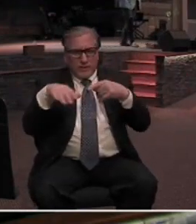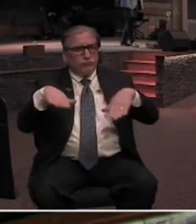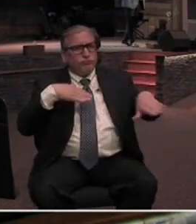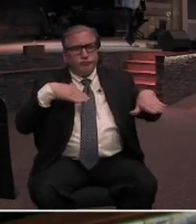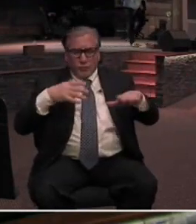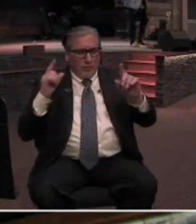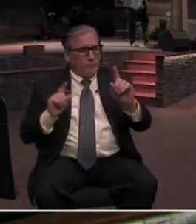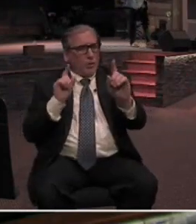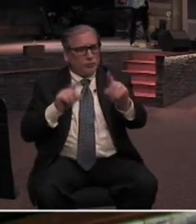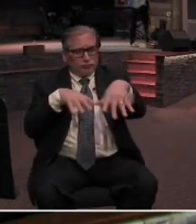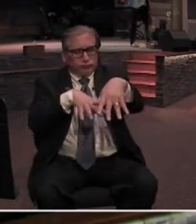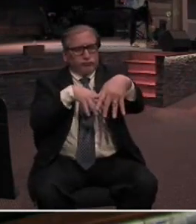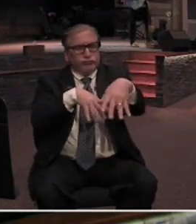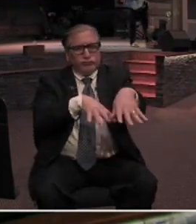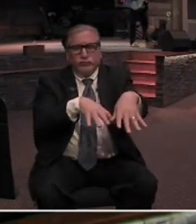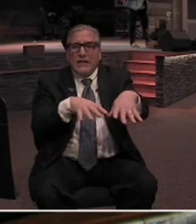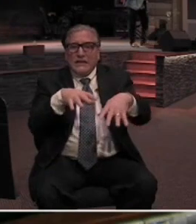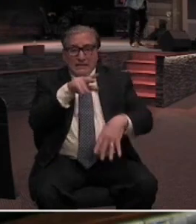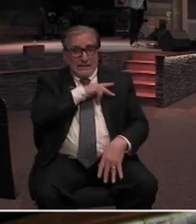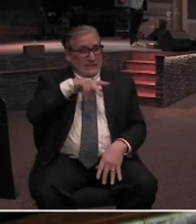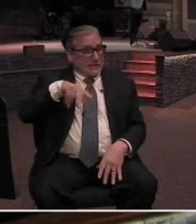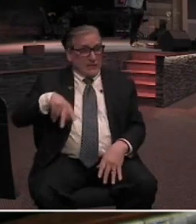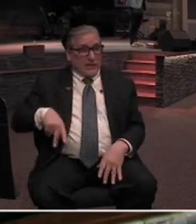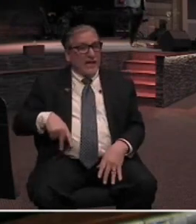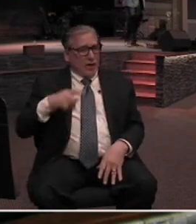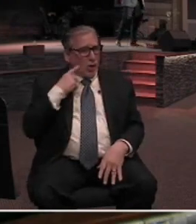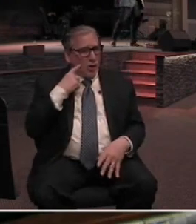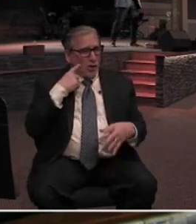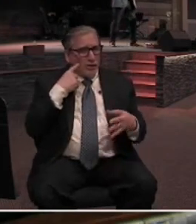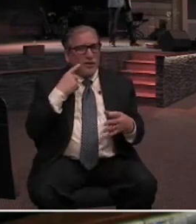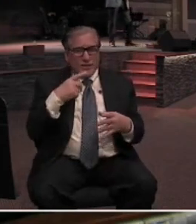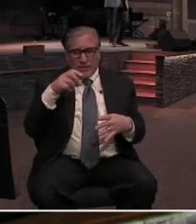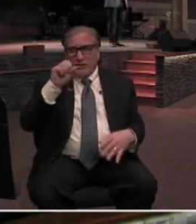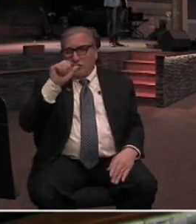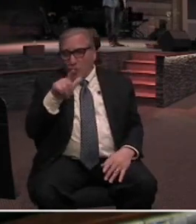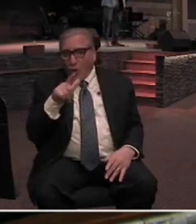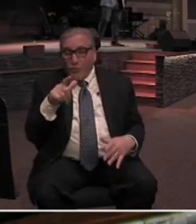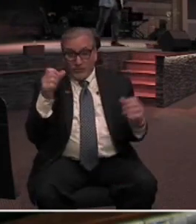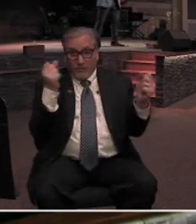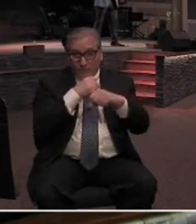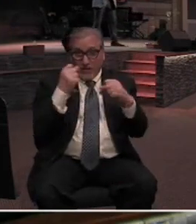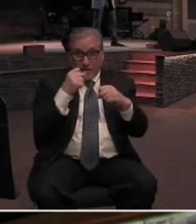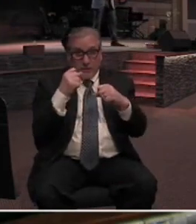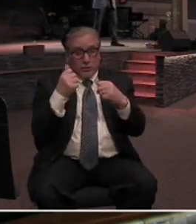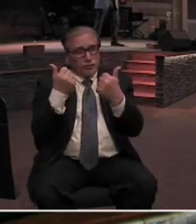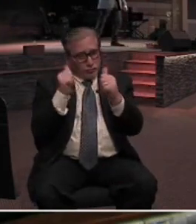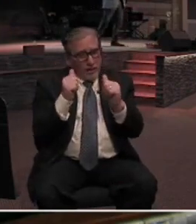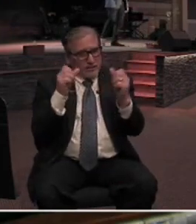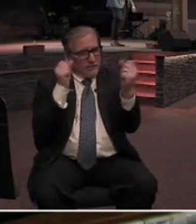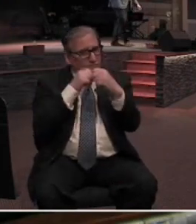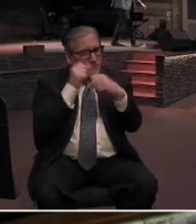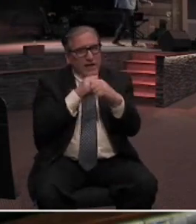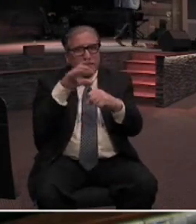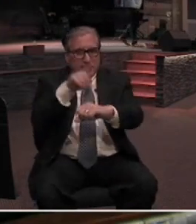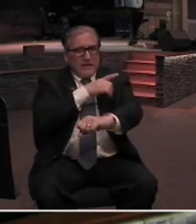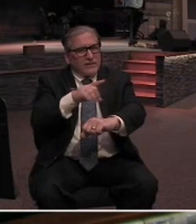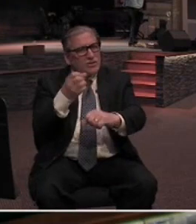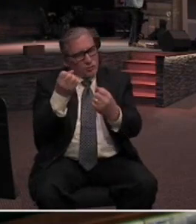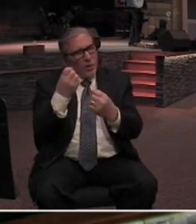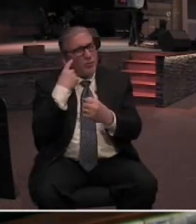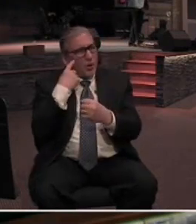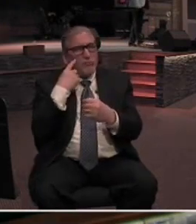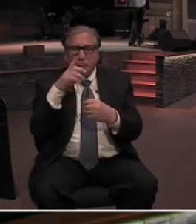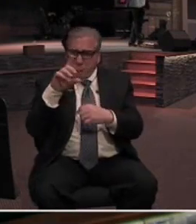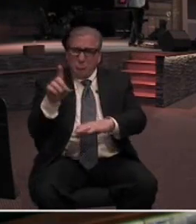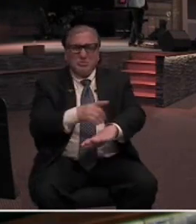his entourage that the king, King Achish, had heard Saul was fighting David, so figured they were at odds to one another. And so he figured